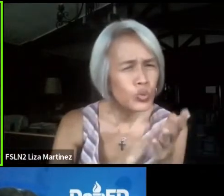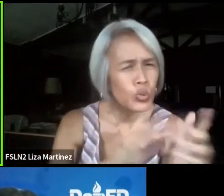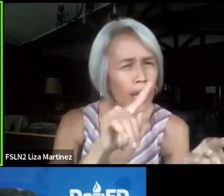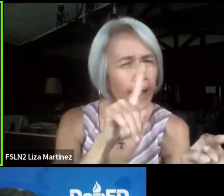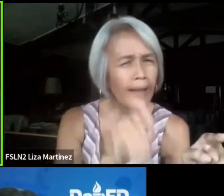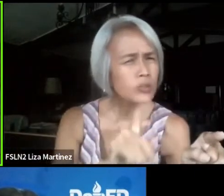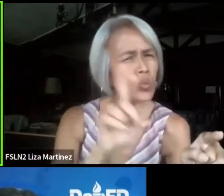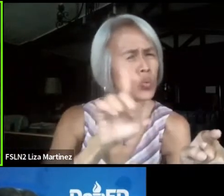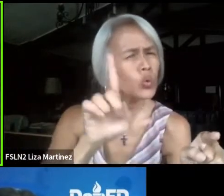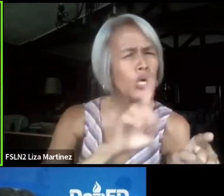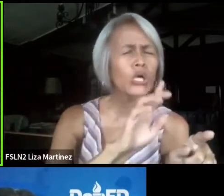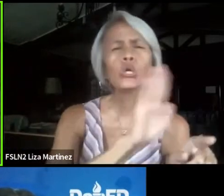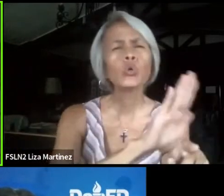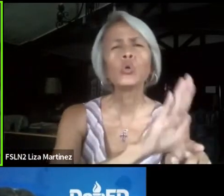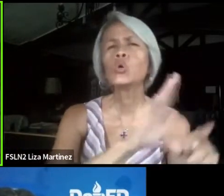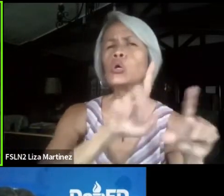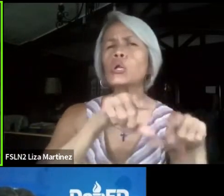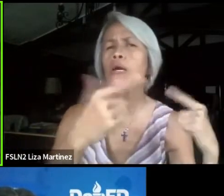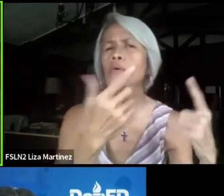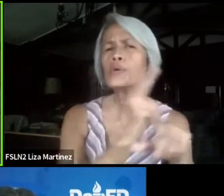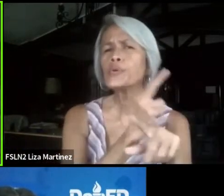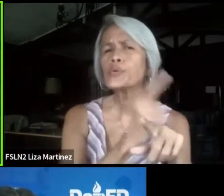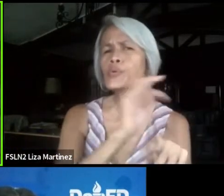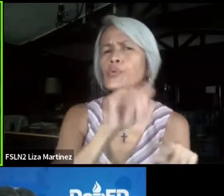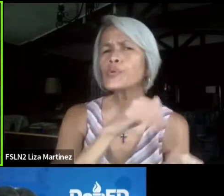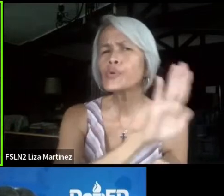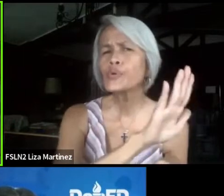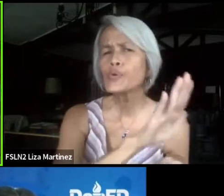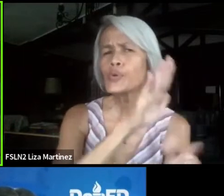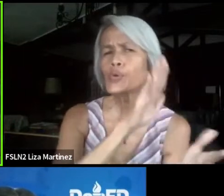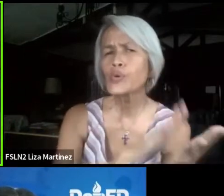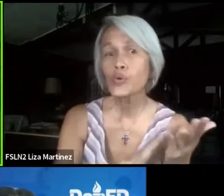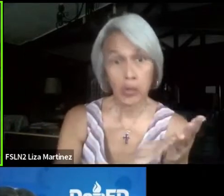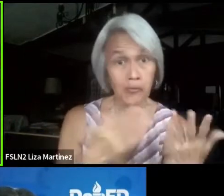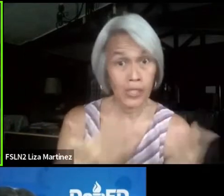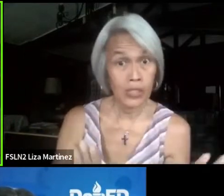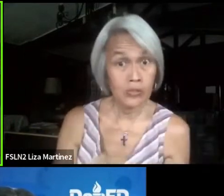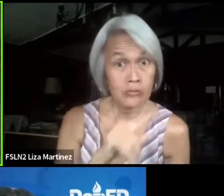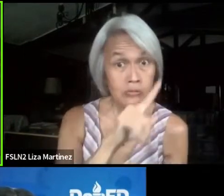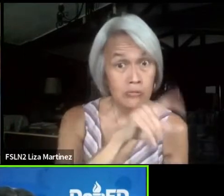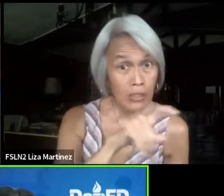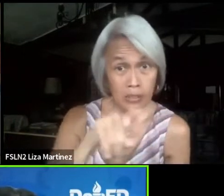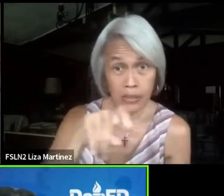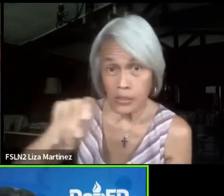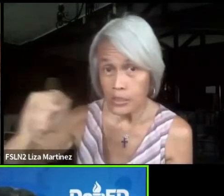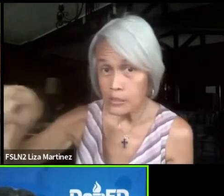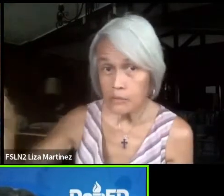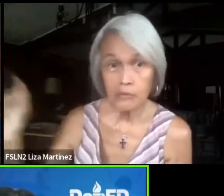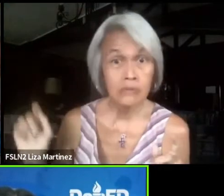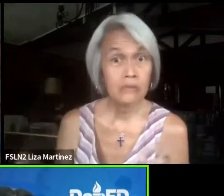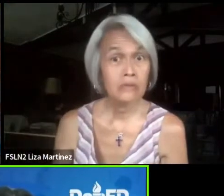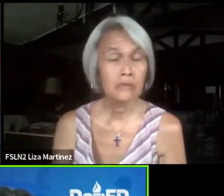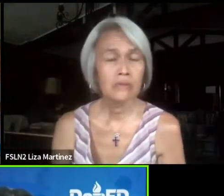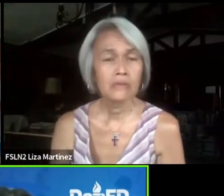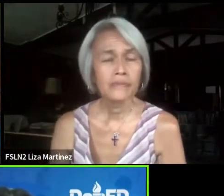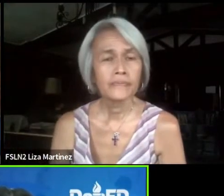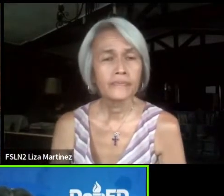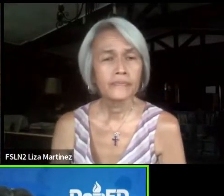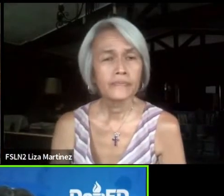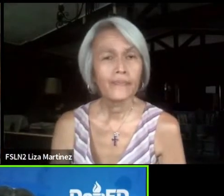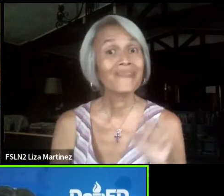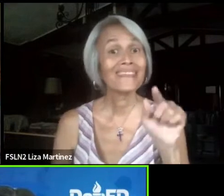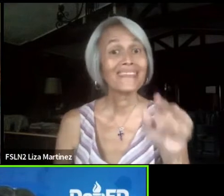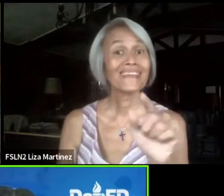na sinasalita sa bawat paaralan itong 47,000 plus na to? Mr. Chair,